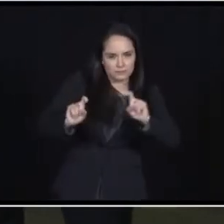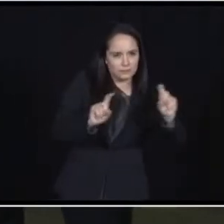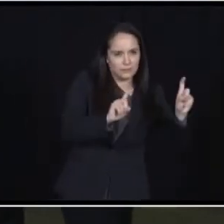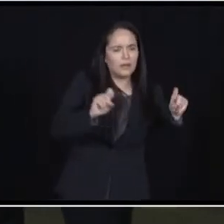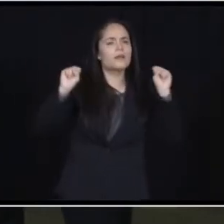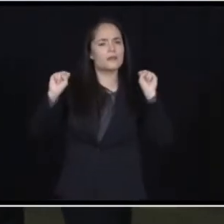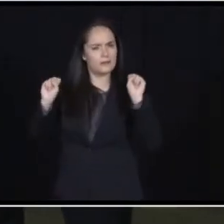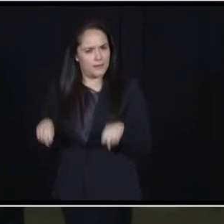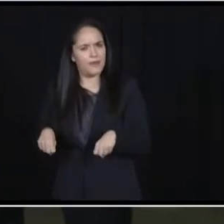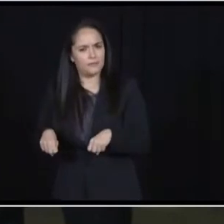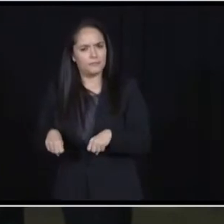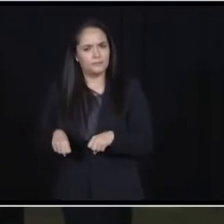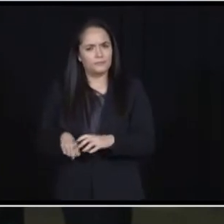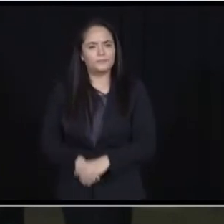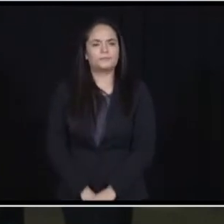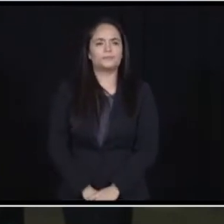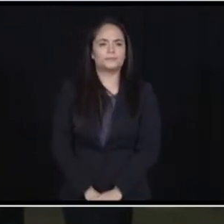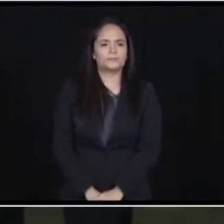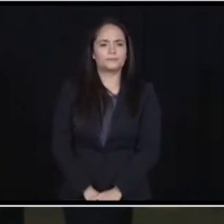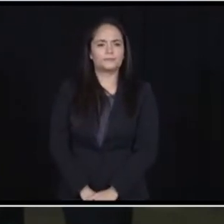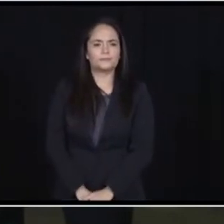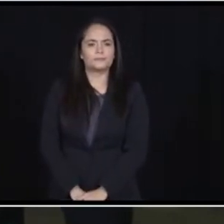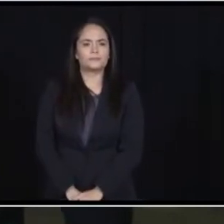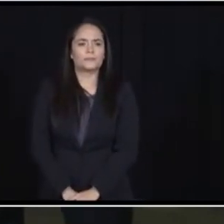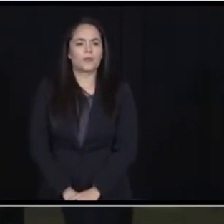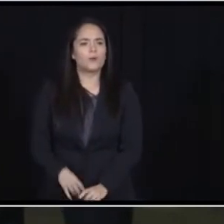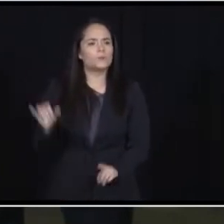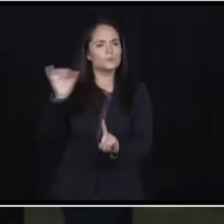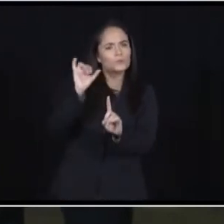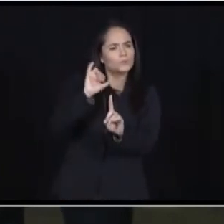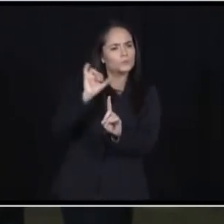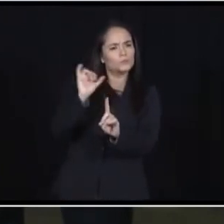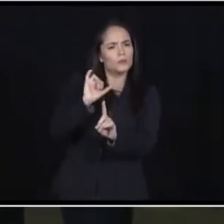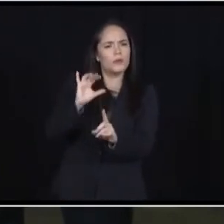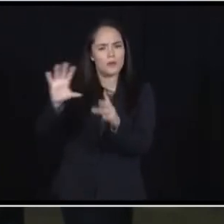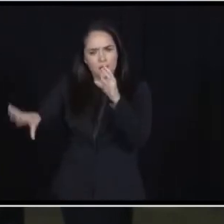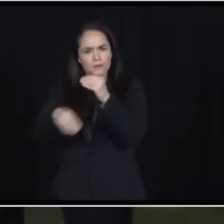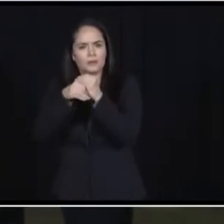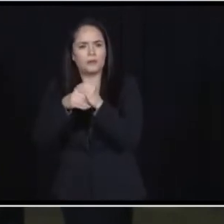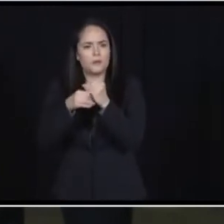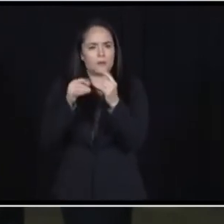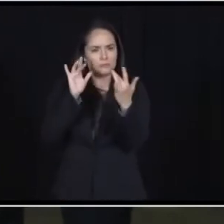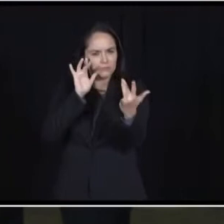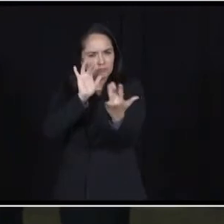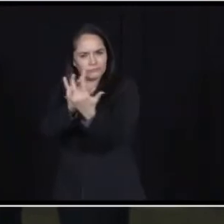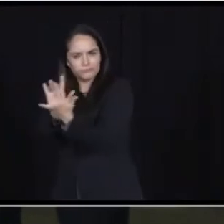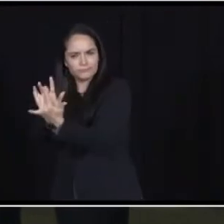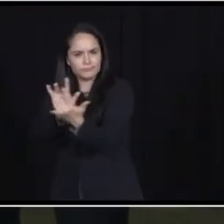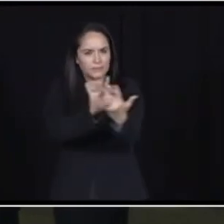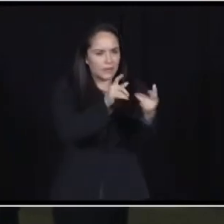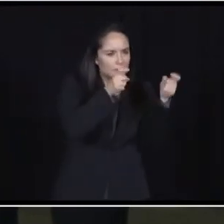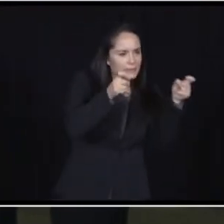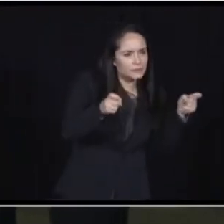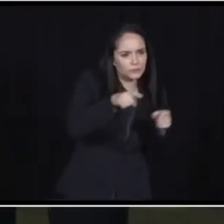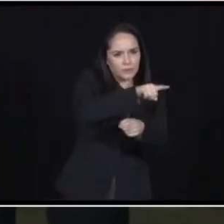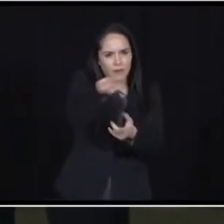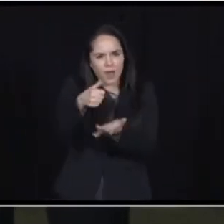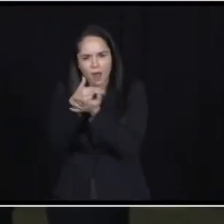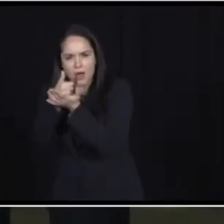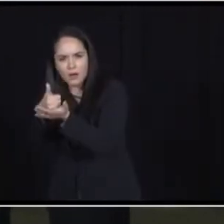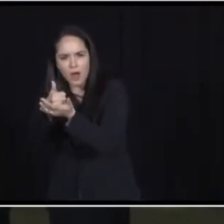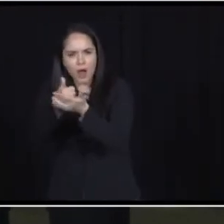in additional provisions for case and contact managers to assist the local public health units in following up